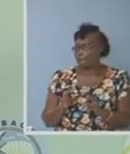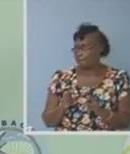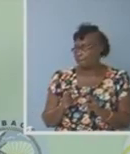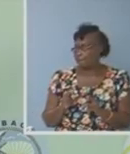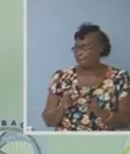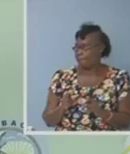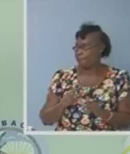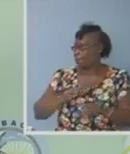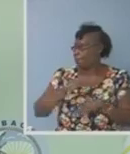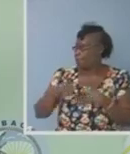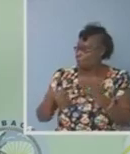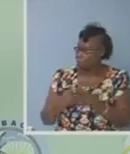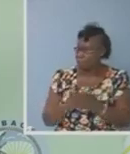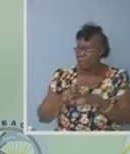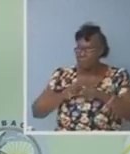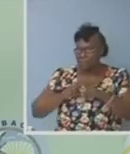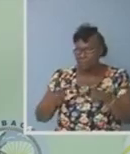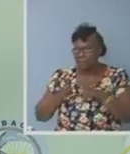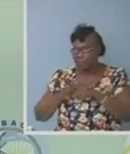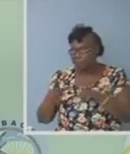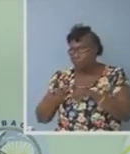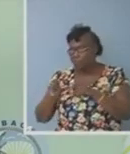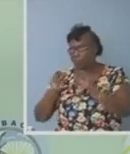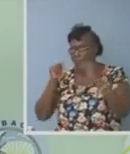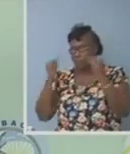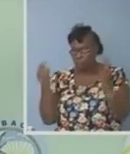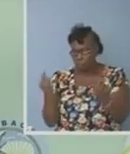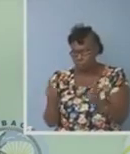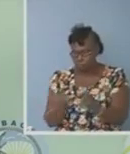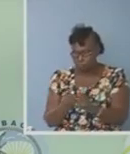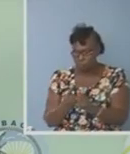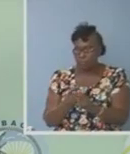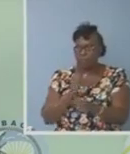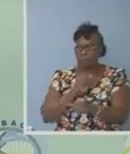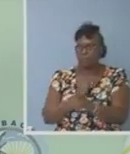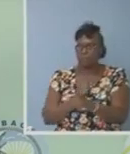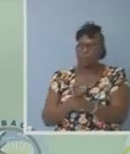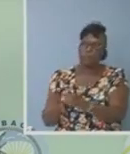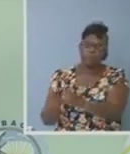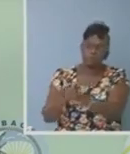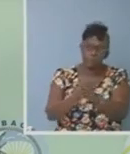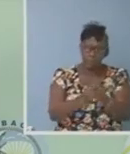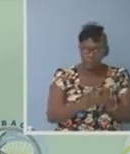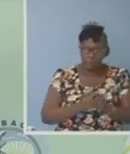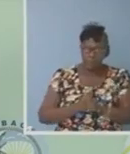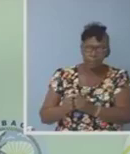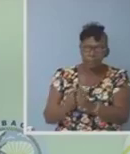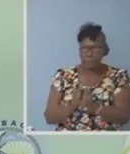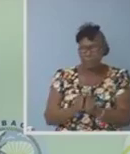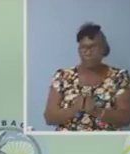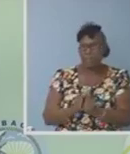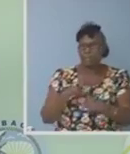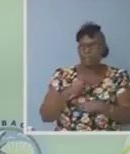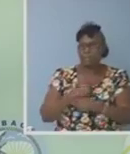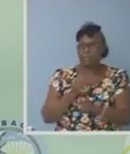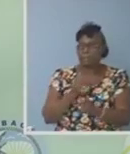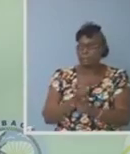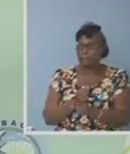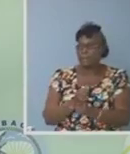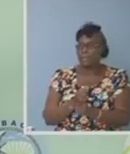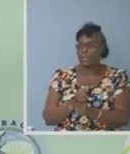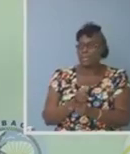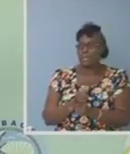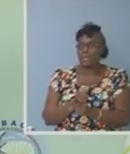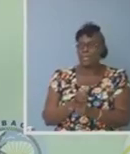tourism sector, and the wider Tobago business community as we work together to formulate the